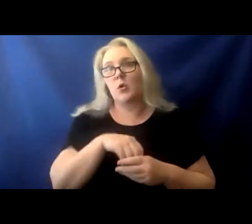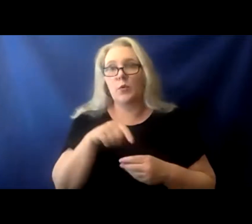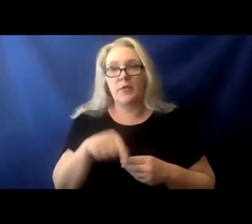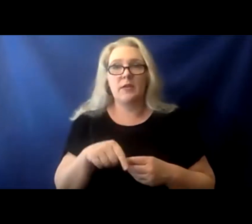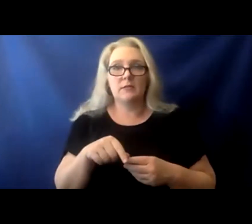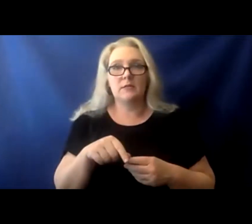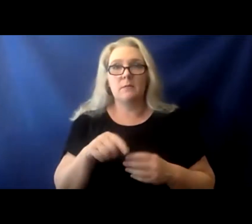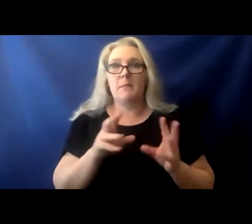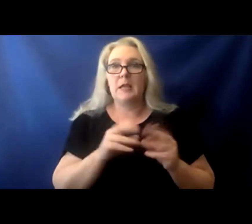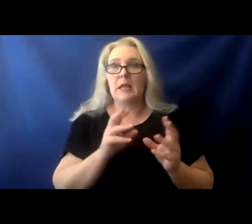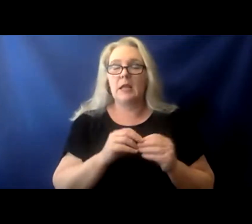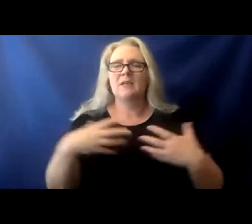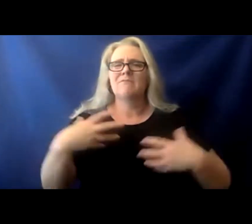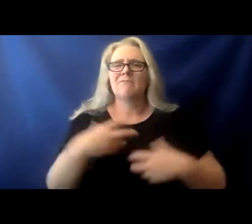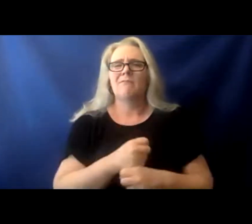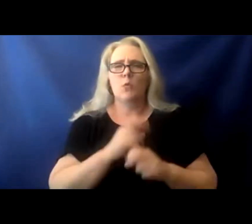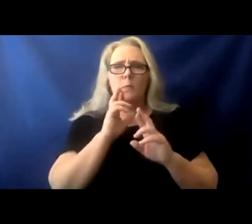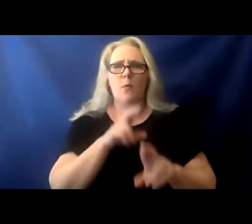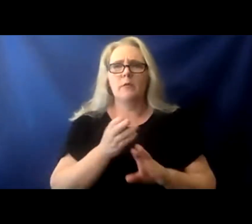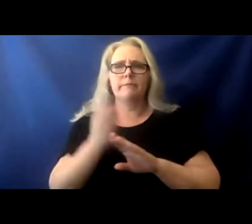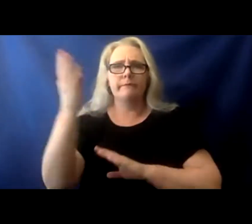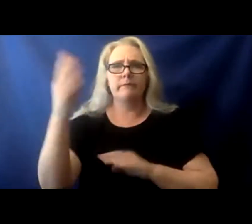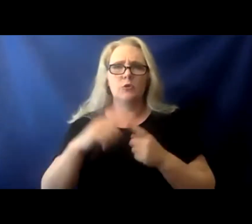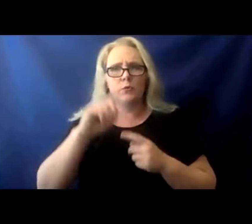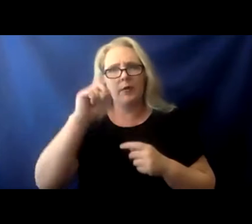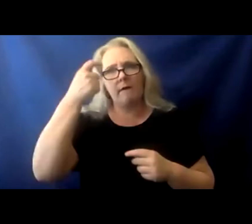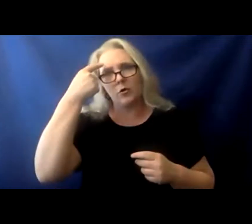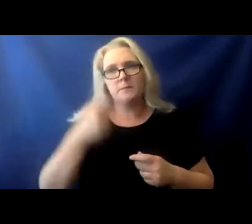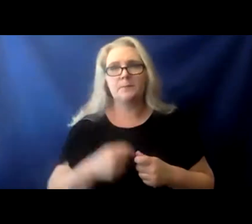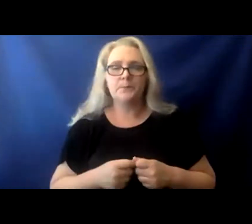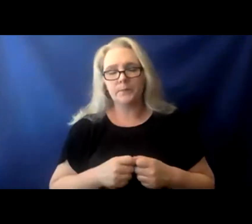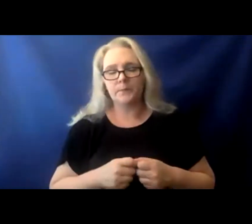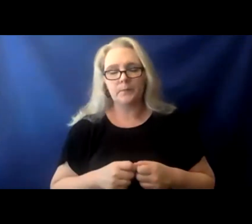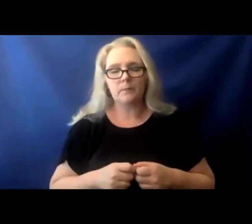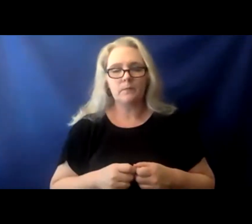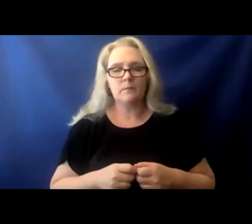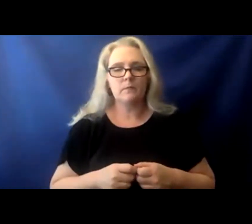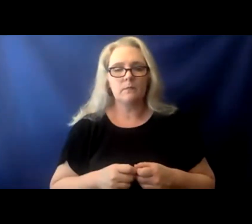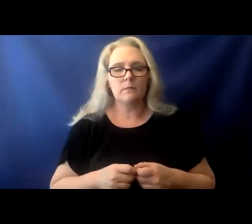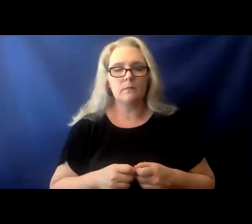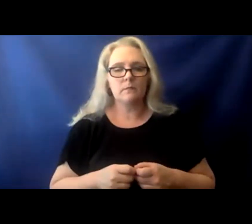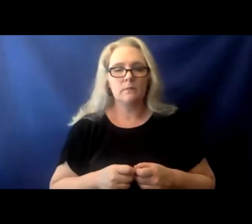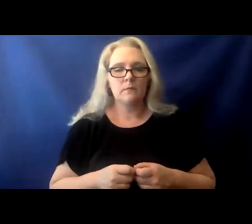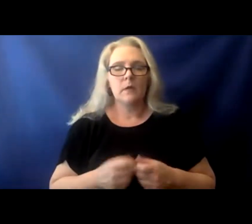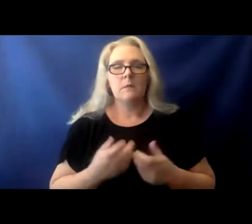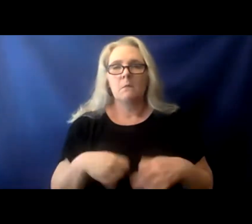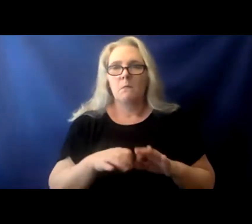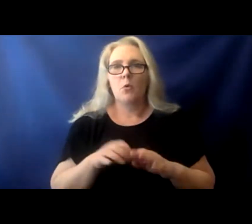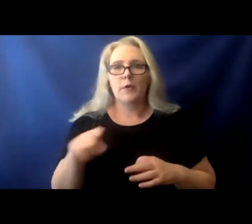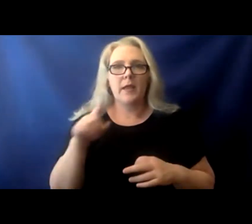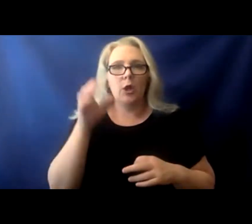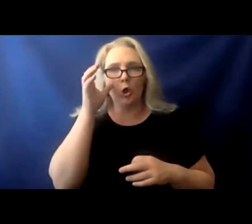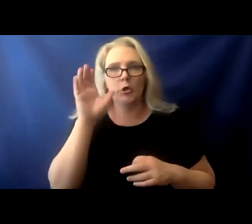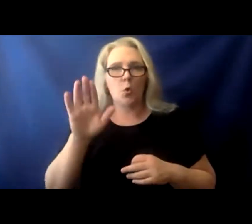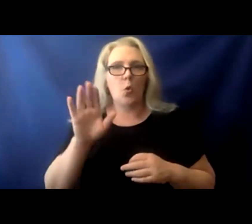governor's office and the cabinet, who are, per the executive order, ultimately charged with success of the master plan for aging. So I want to be sure they heard your input.